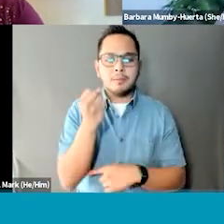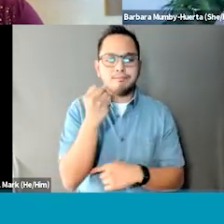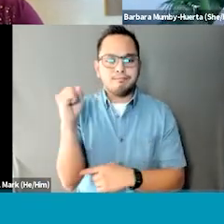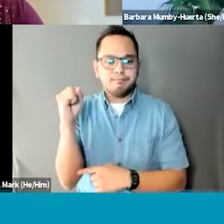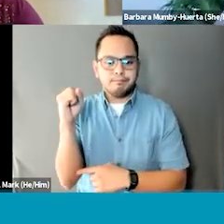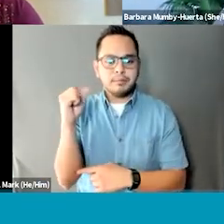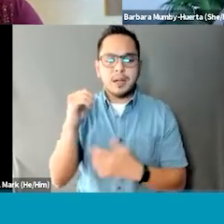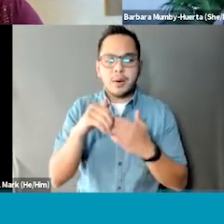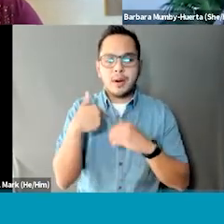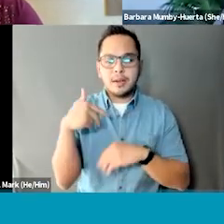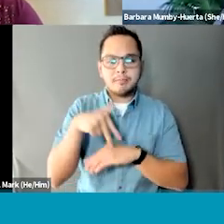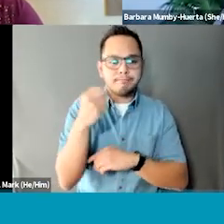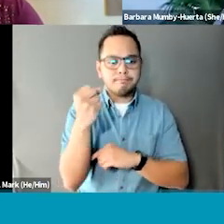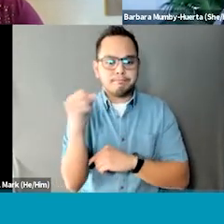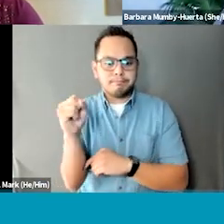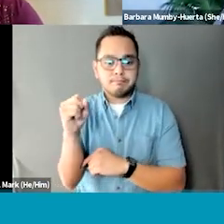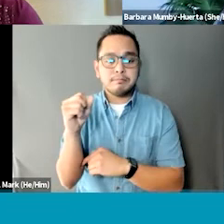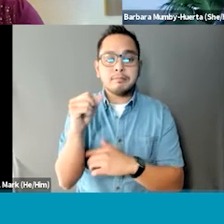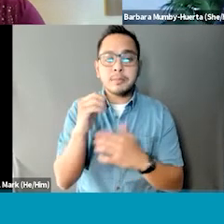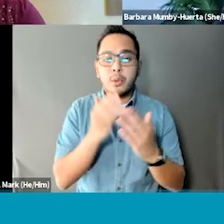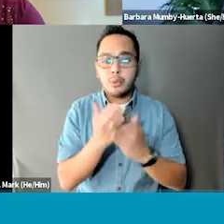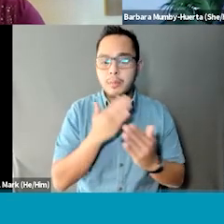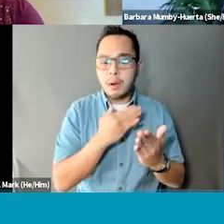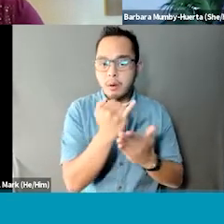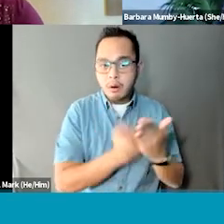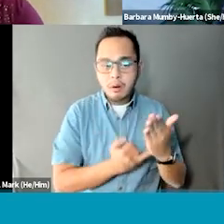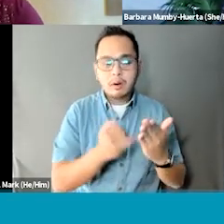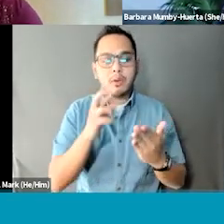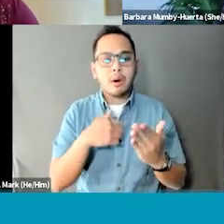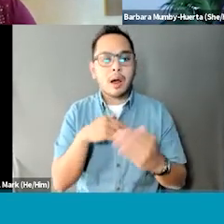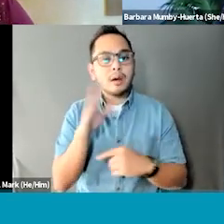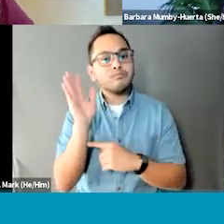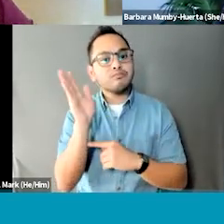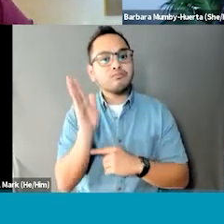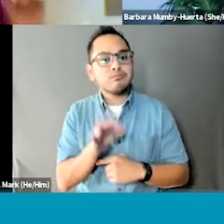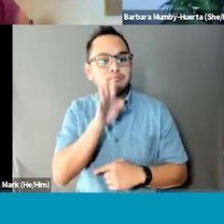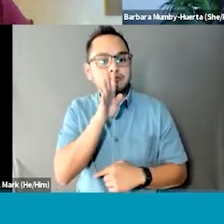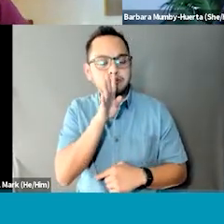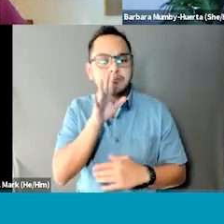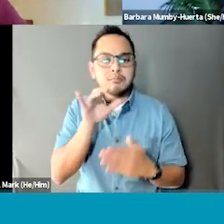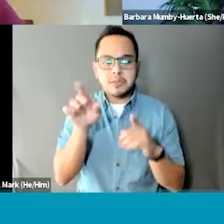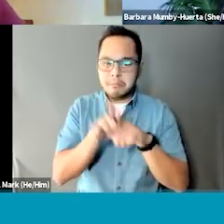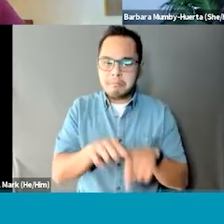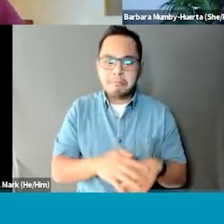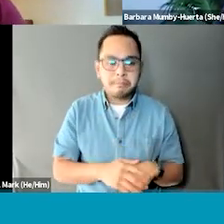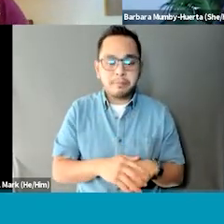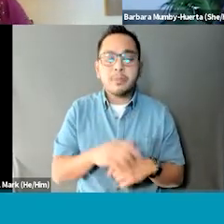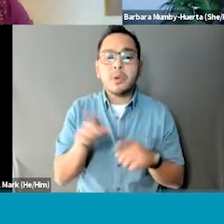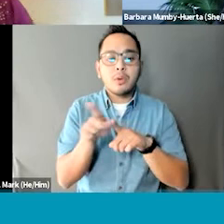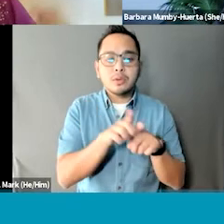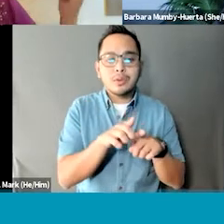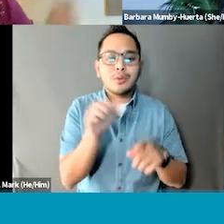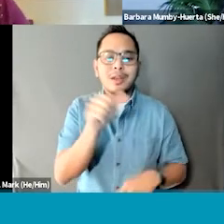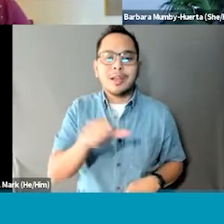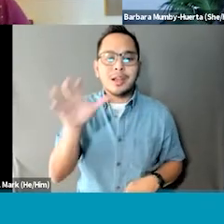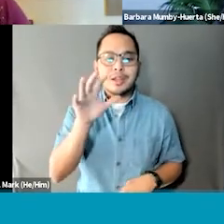stand up. And I do it with my art. I do it every time I talk. And then I also ran Asian American Women Artists Association